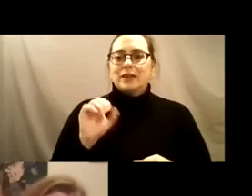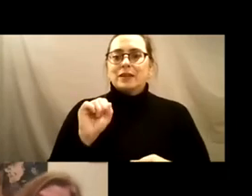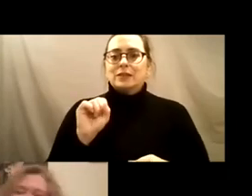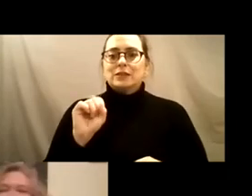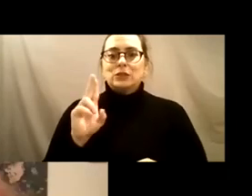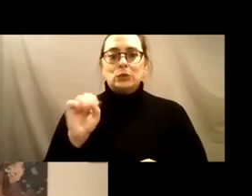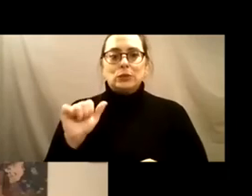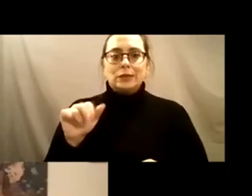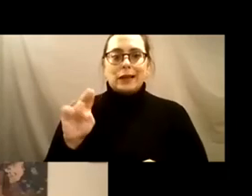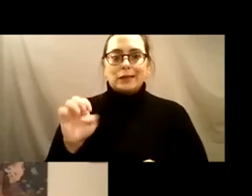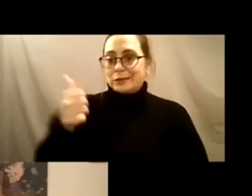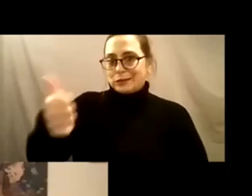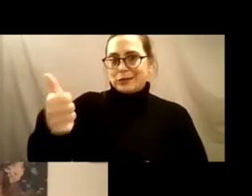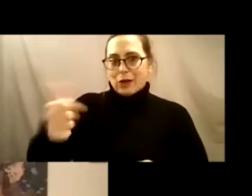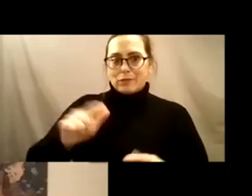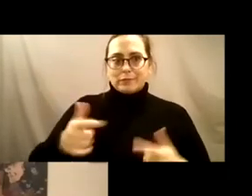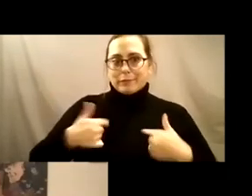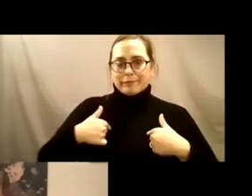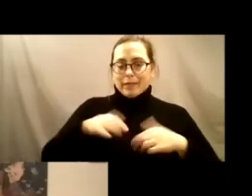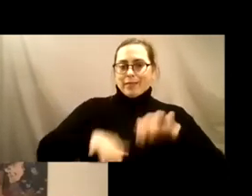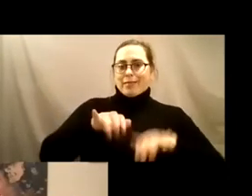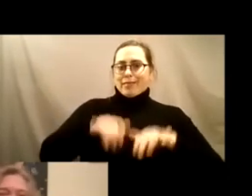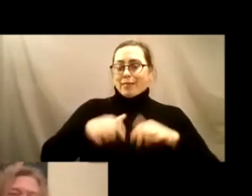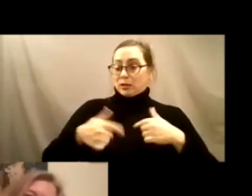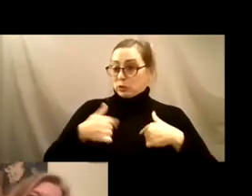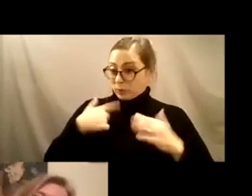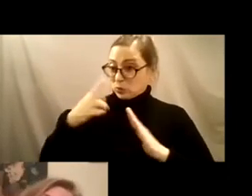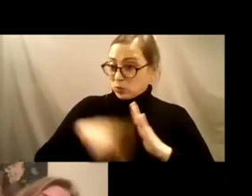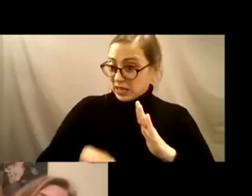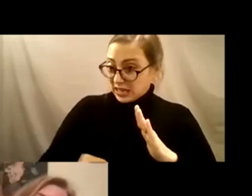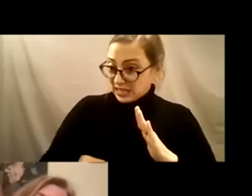question yourself instead of, unless you want me to read it.